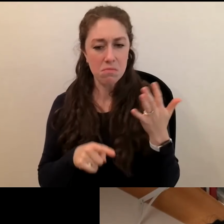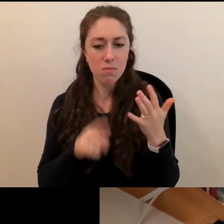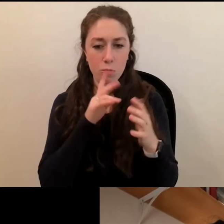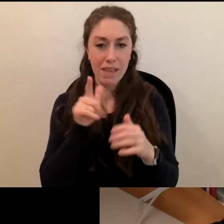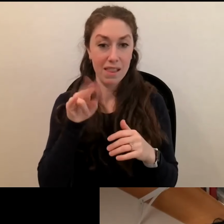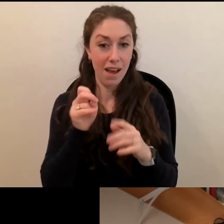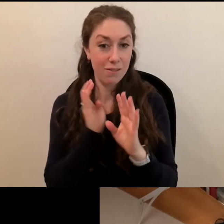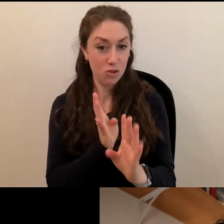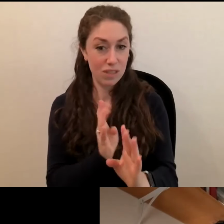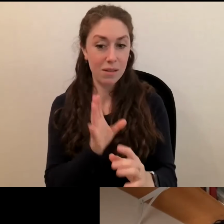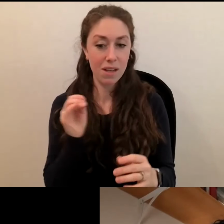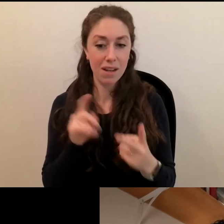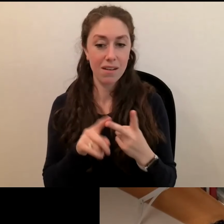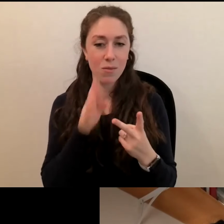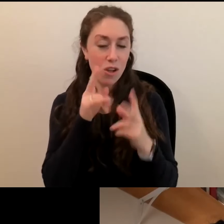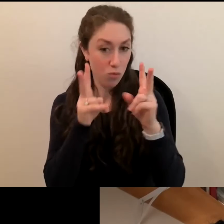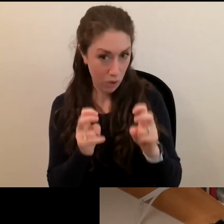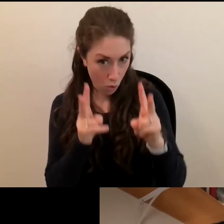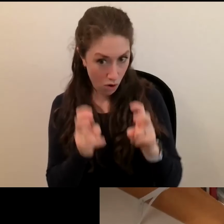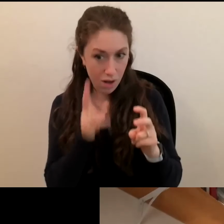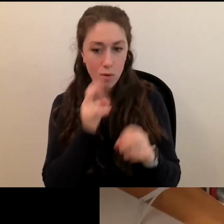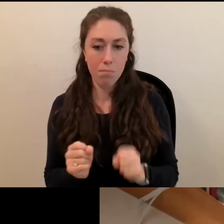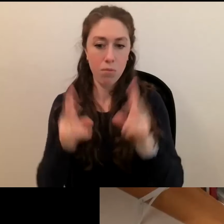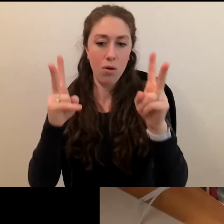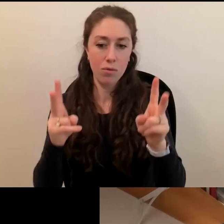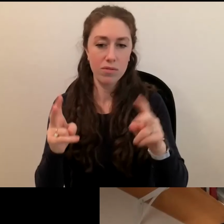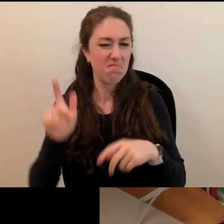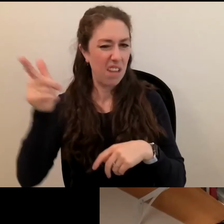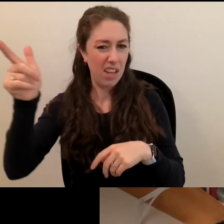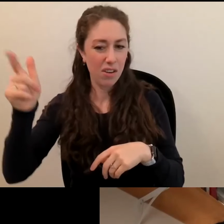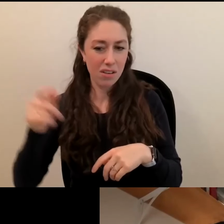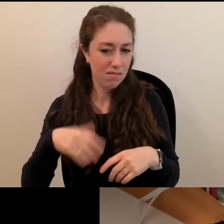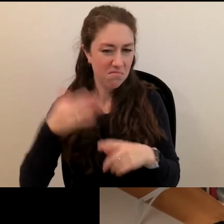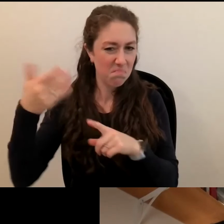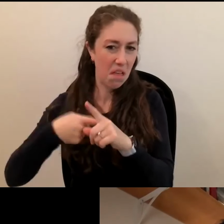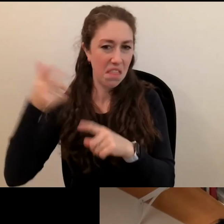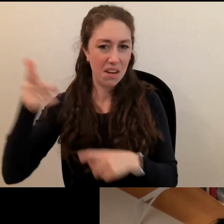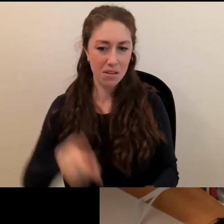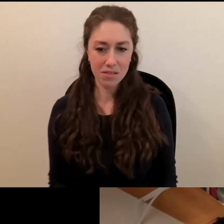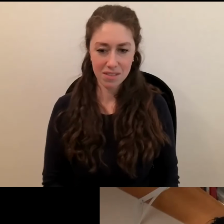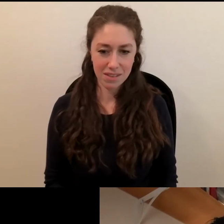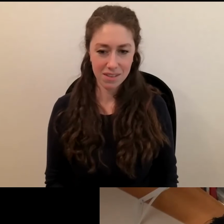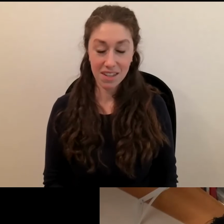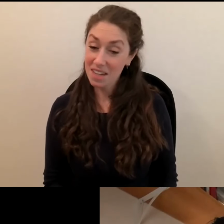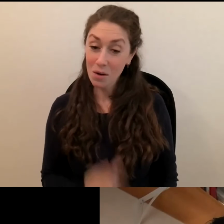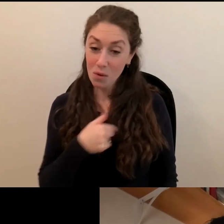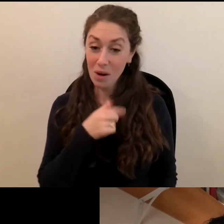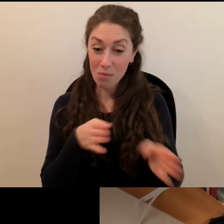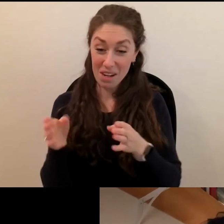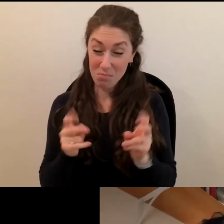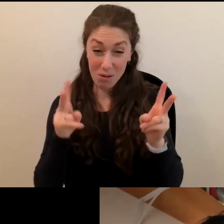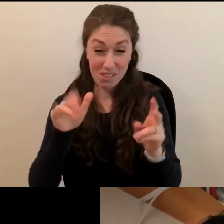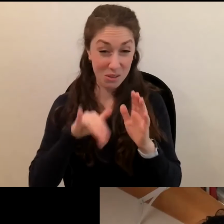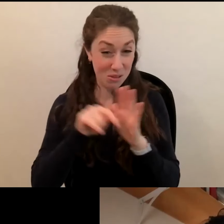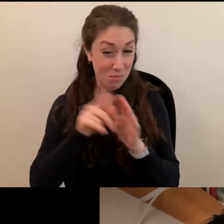then recorded and posted asynchronously for the month afterwards. And then we're planning on putting things on YouTube after